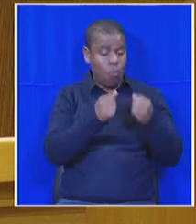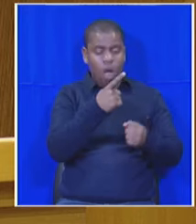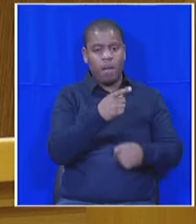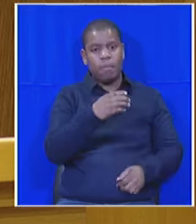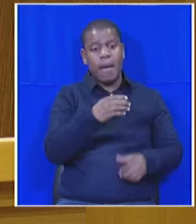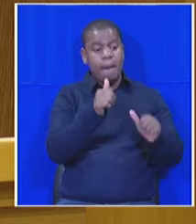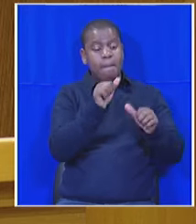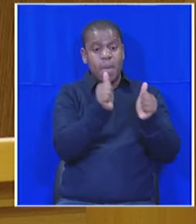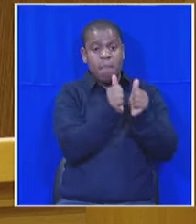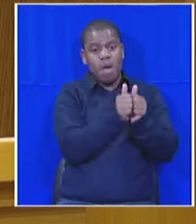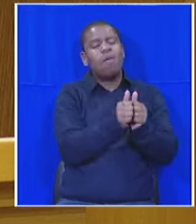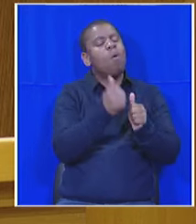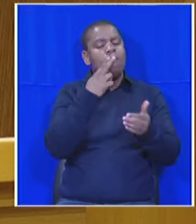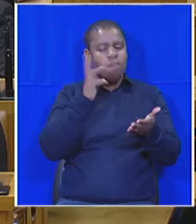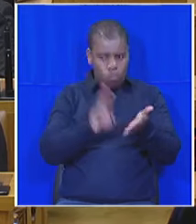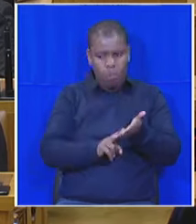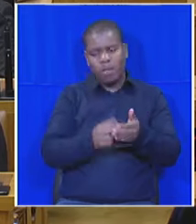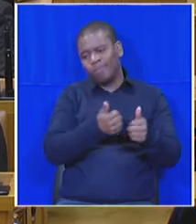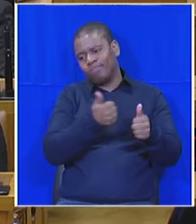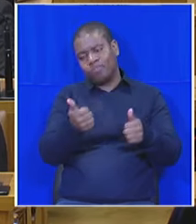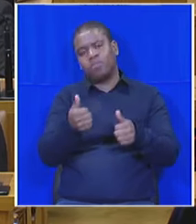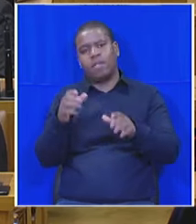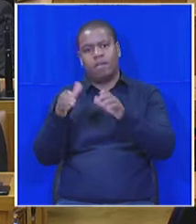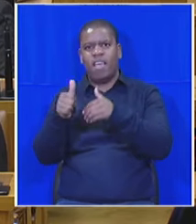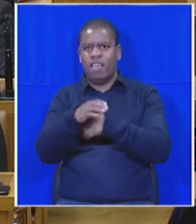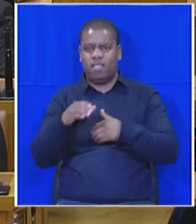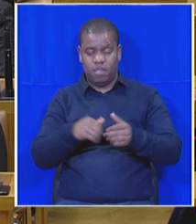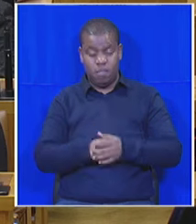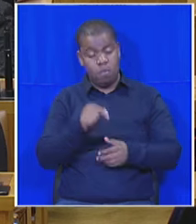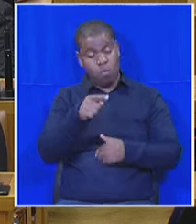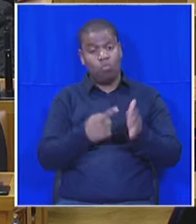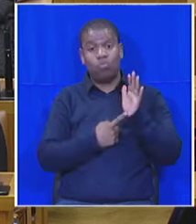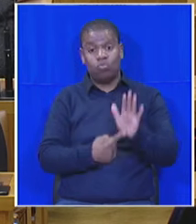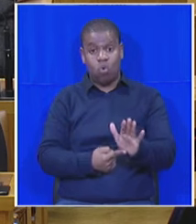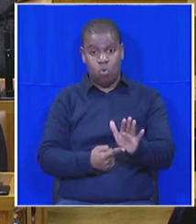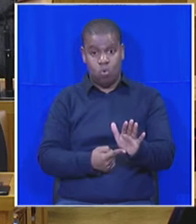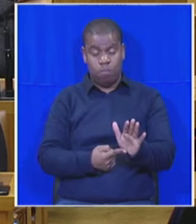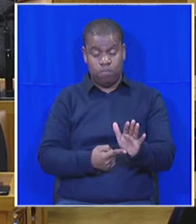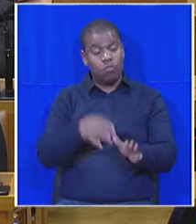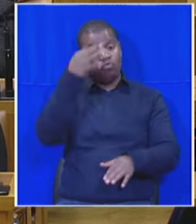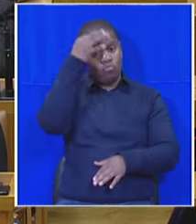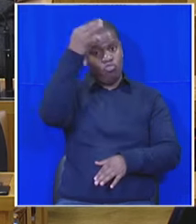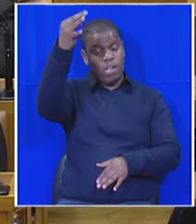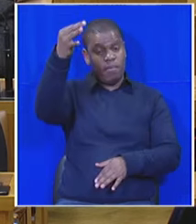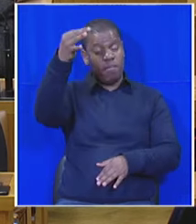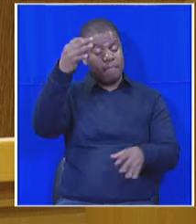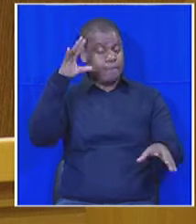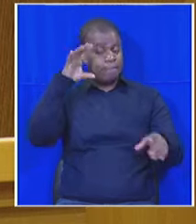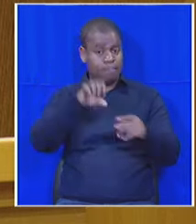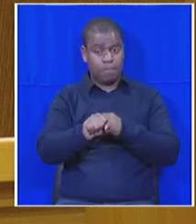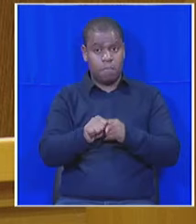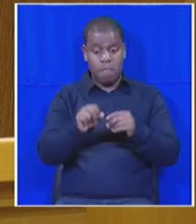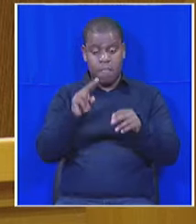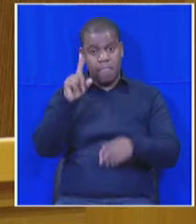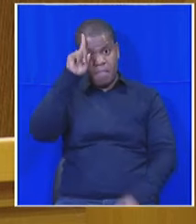ANC. This is to be taking the dream away of getting to capture the